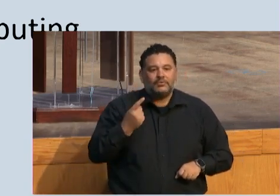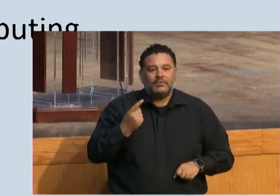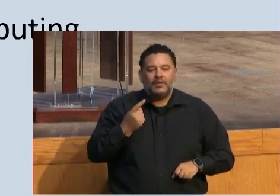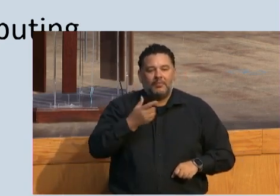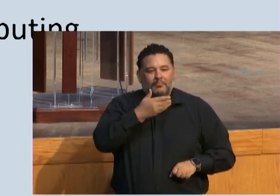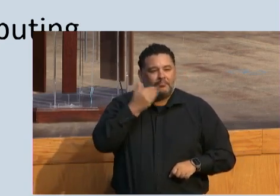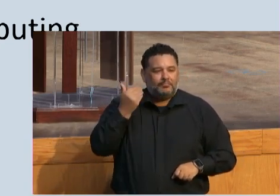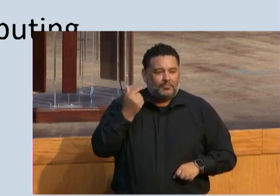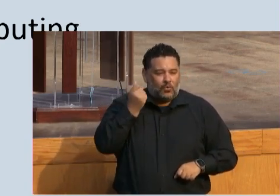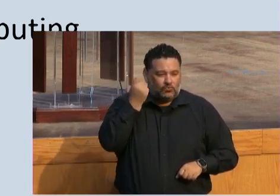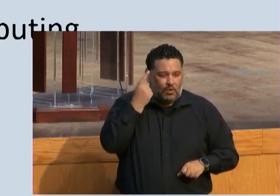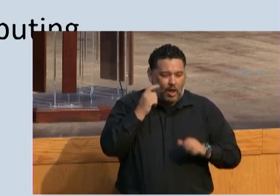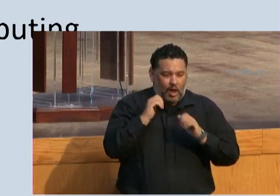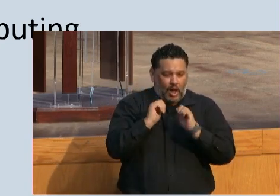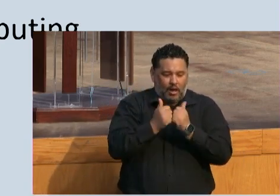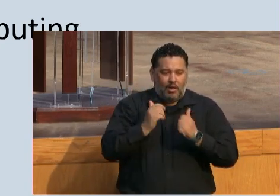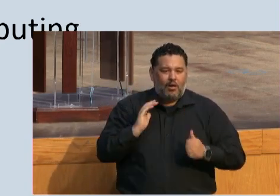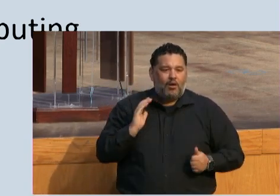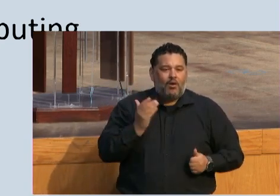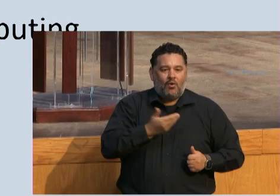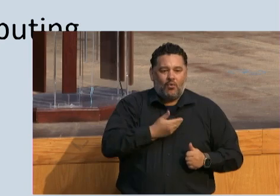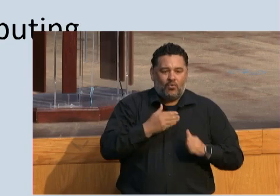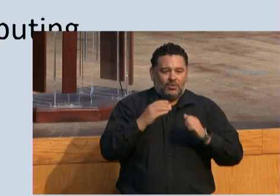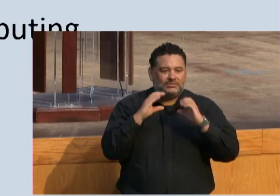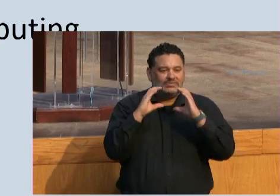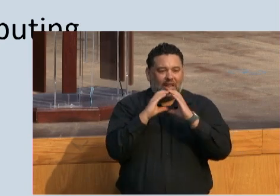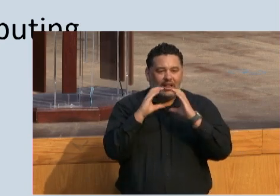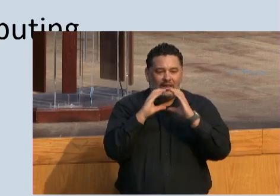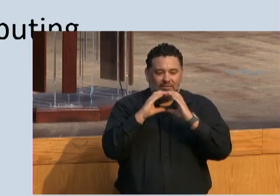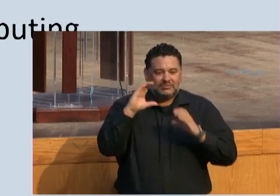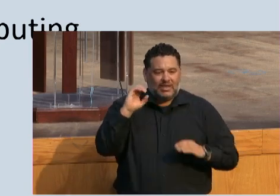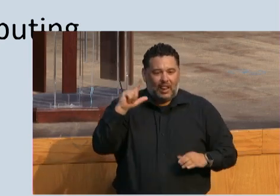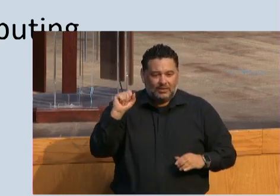better understand how our cells work together so